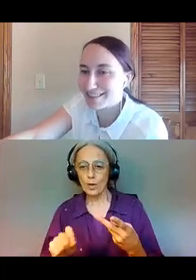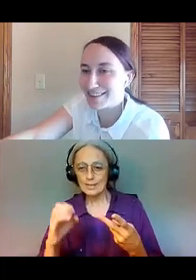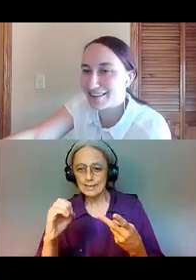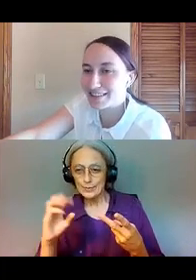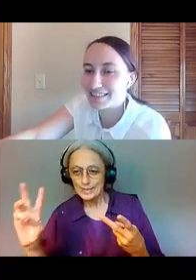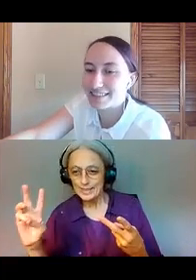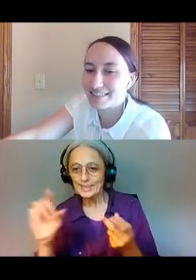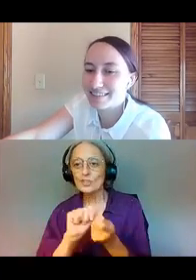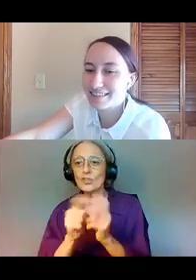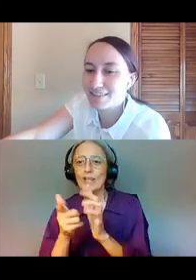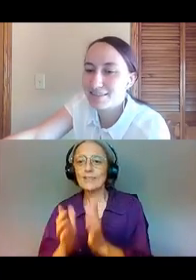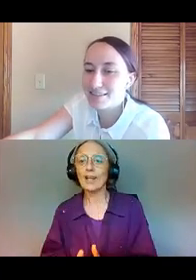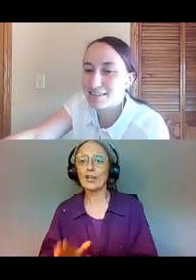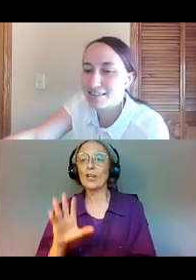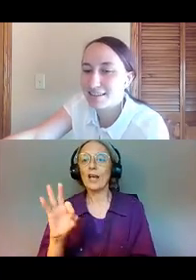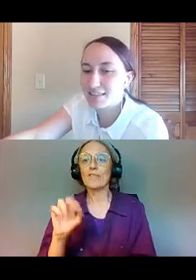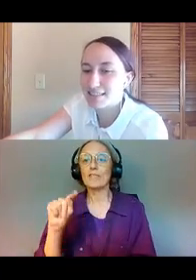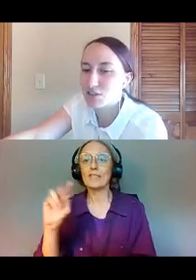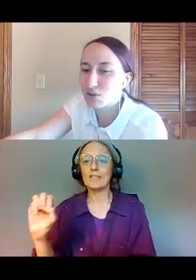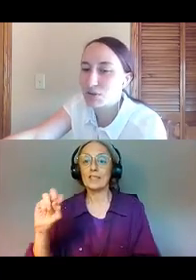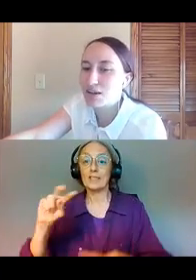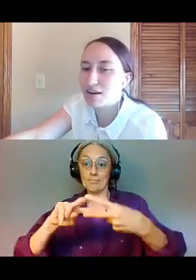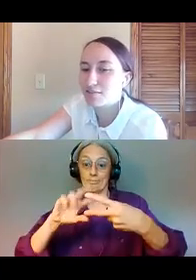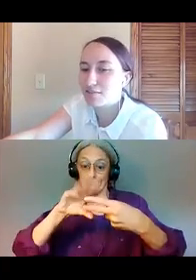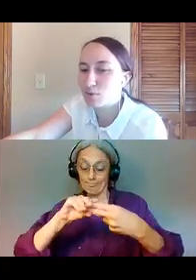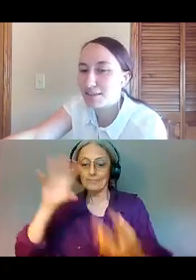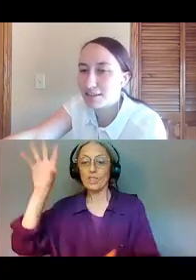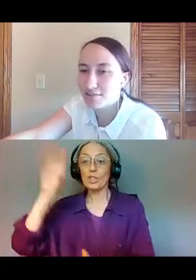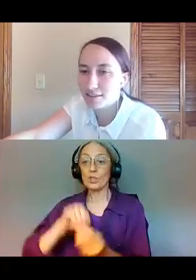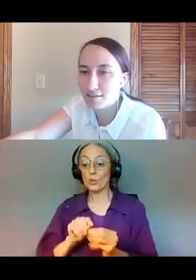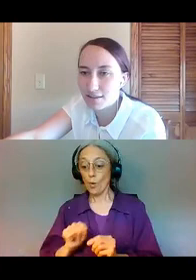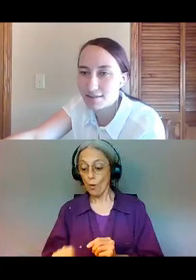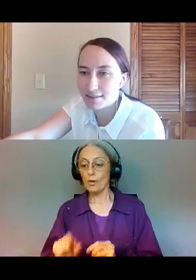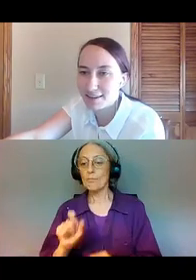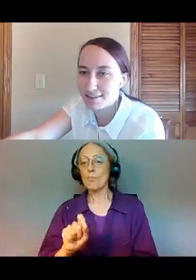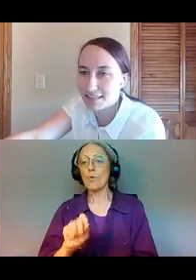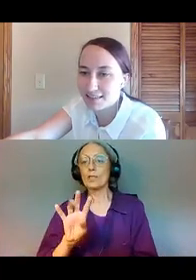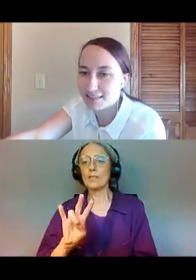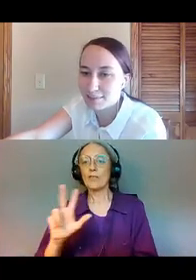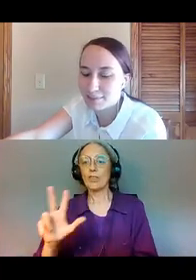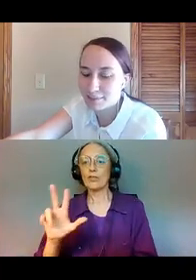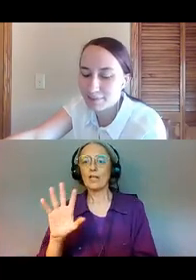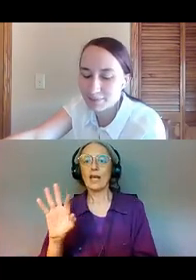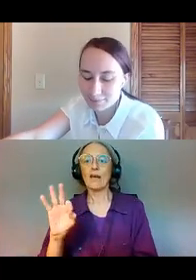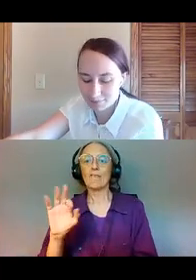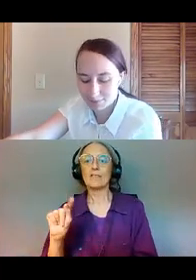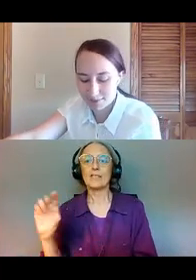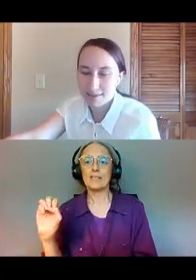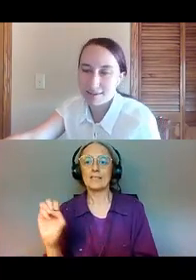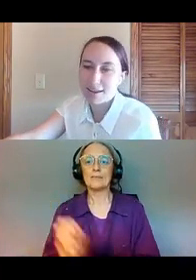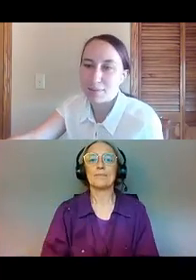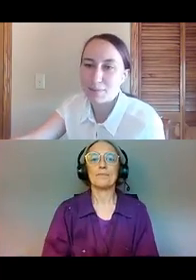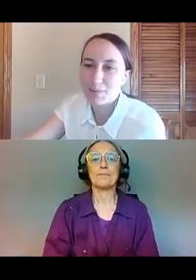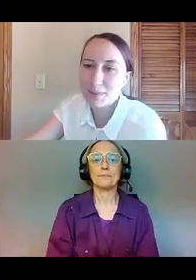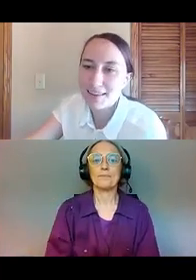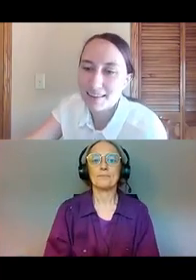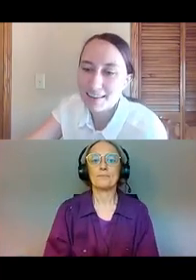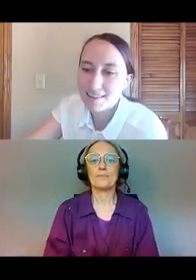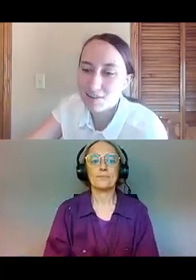0.06 translator FTEs, which gives us a total of 0.73 FTEs.